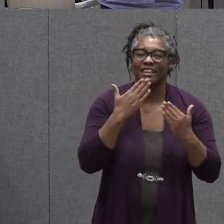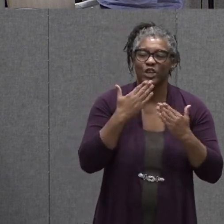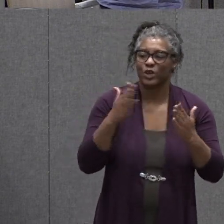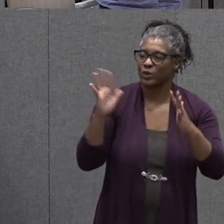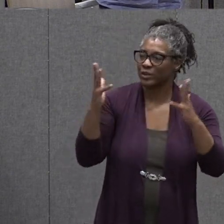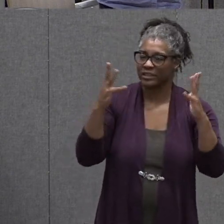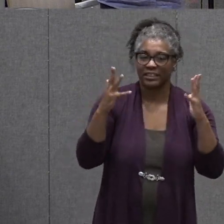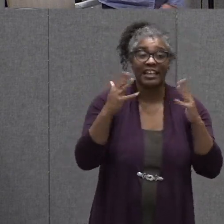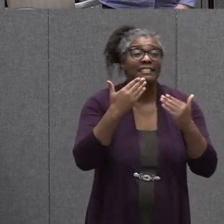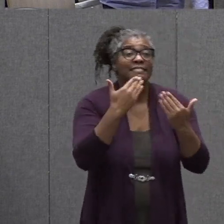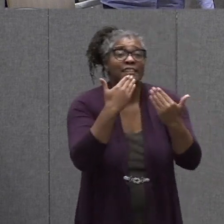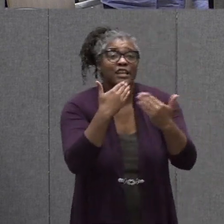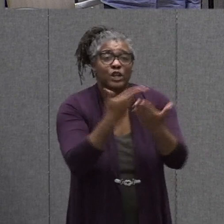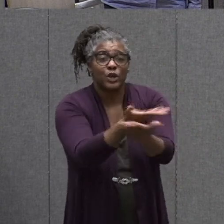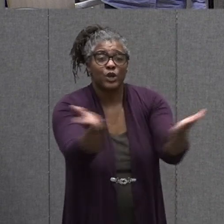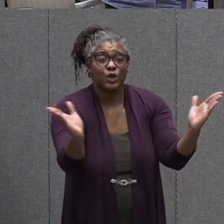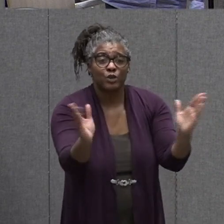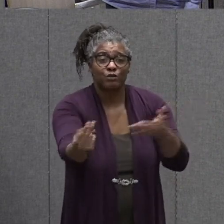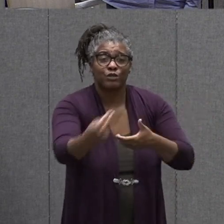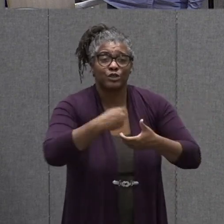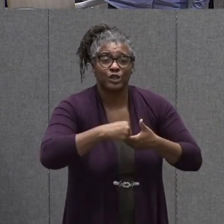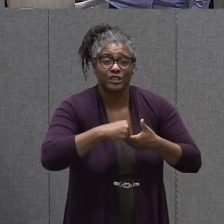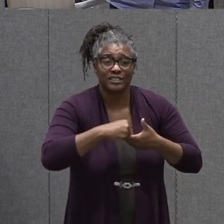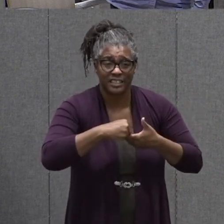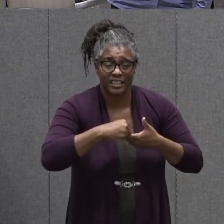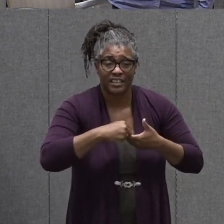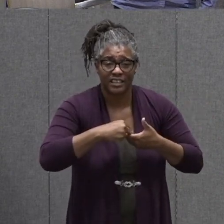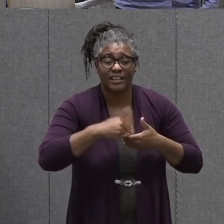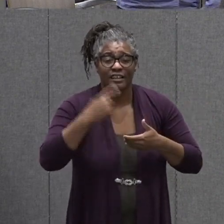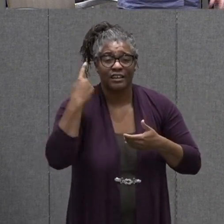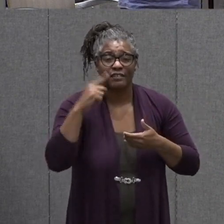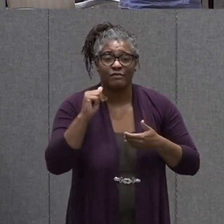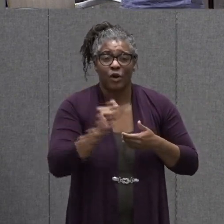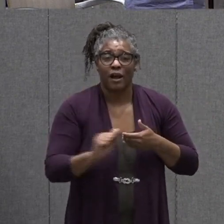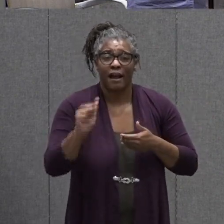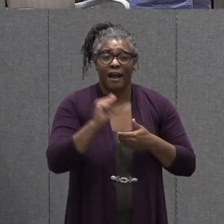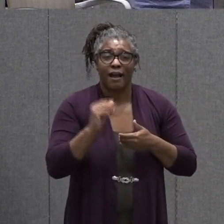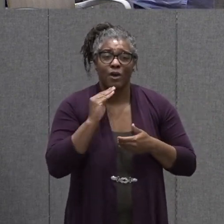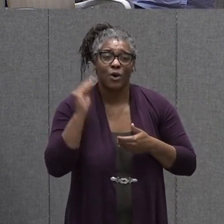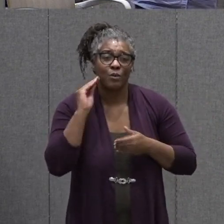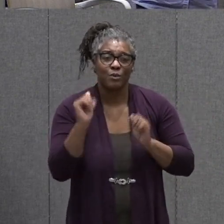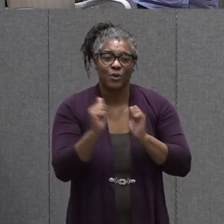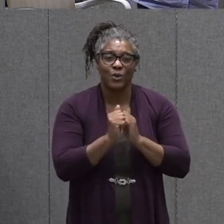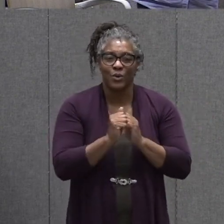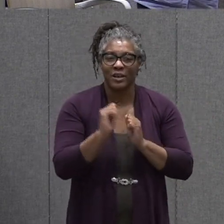and joining us today for At Home with APS.